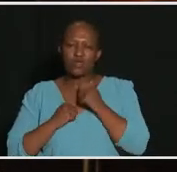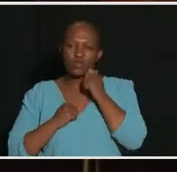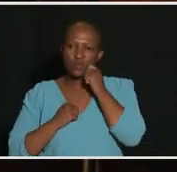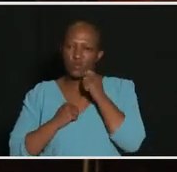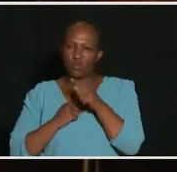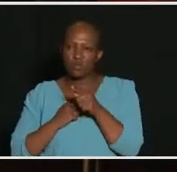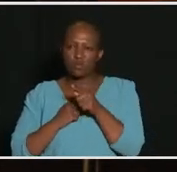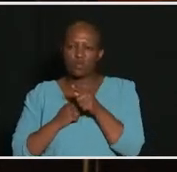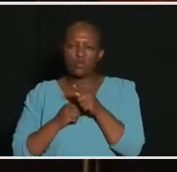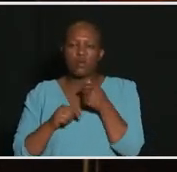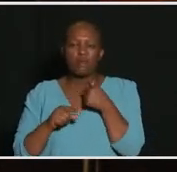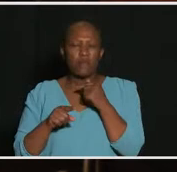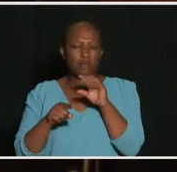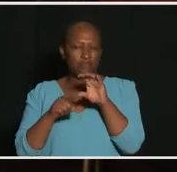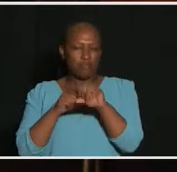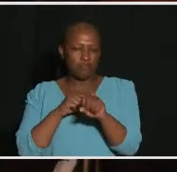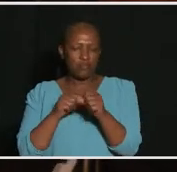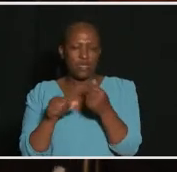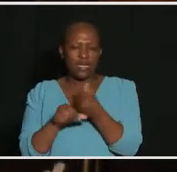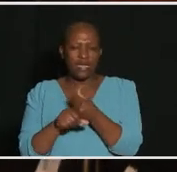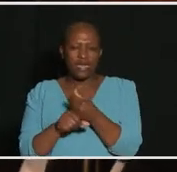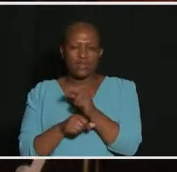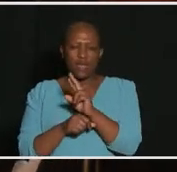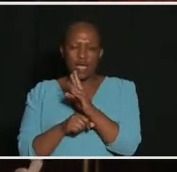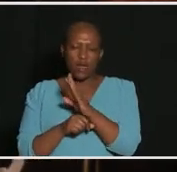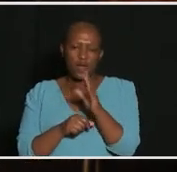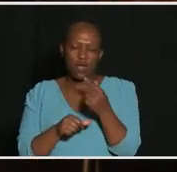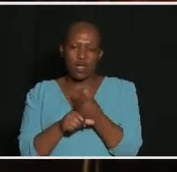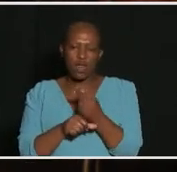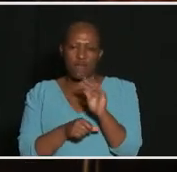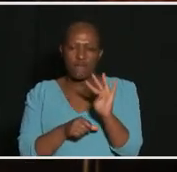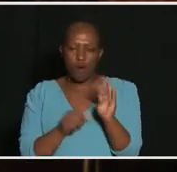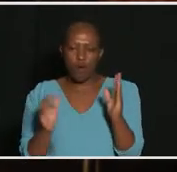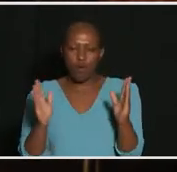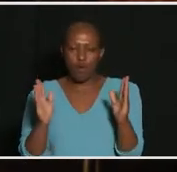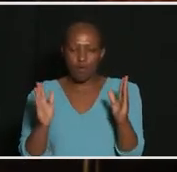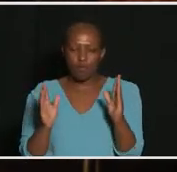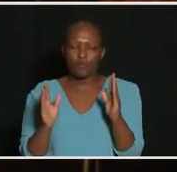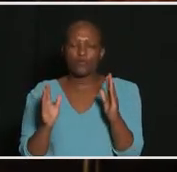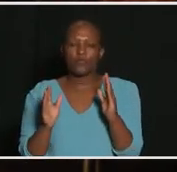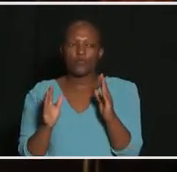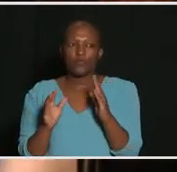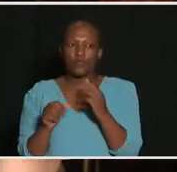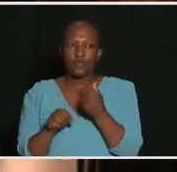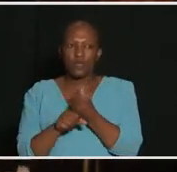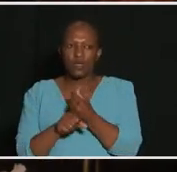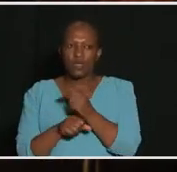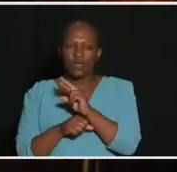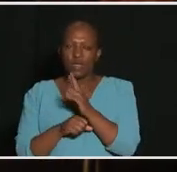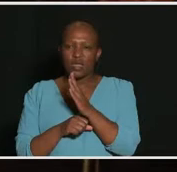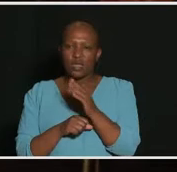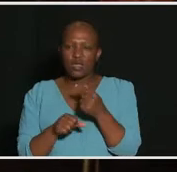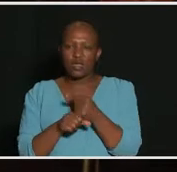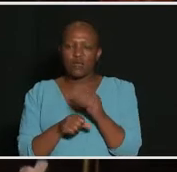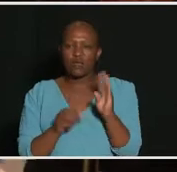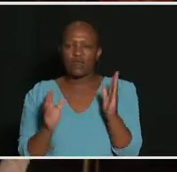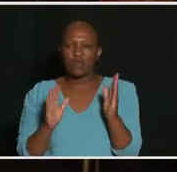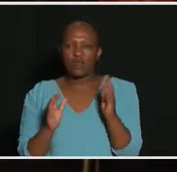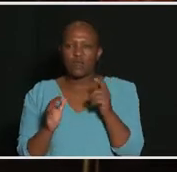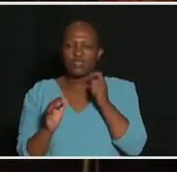I've observed from I think from grade R to grade four if I'm not mistaken from great art to great